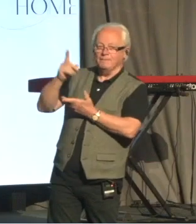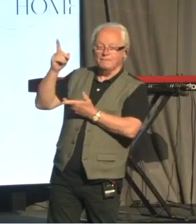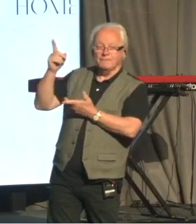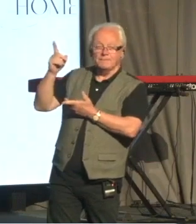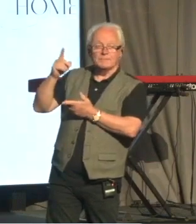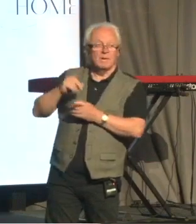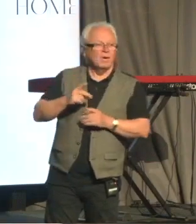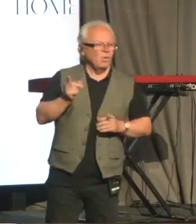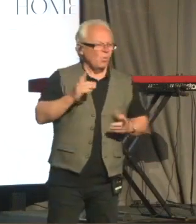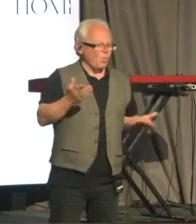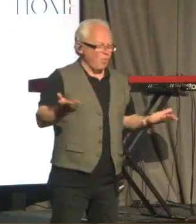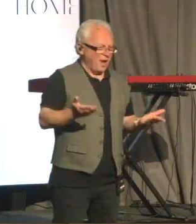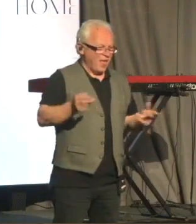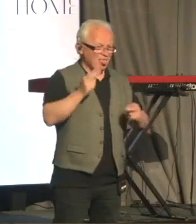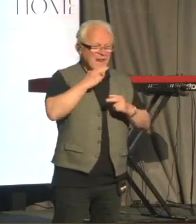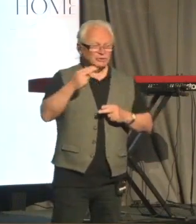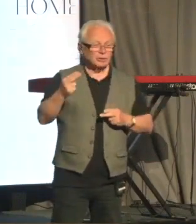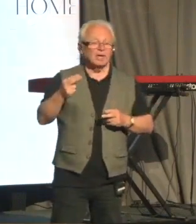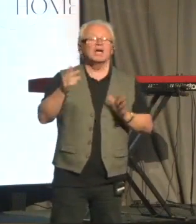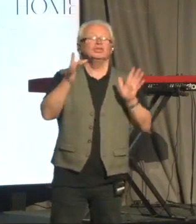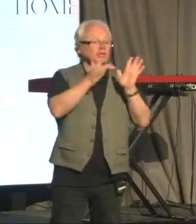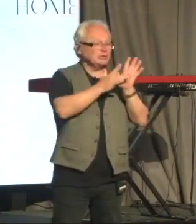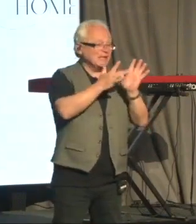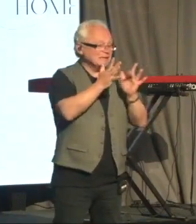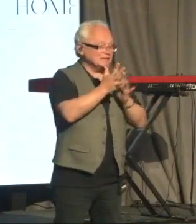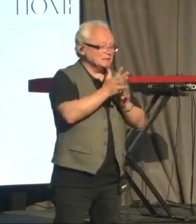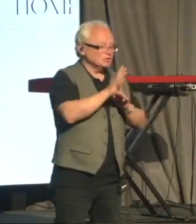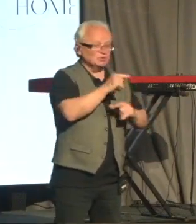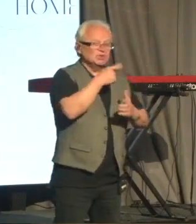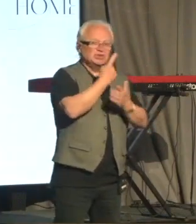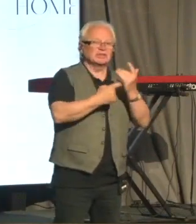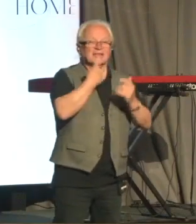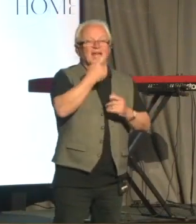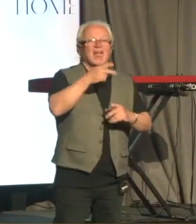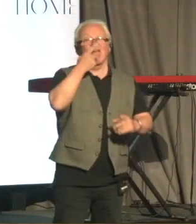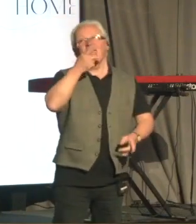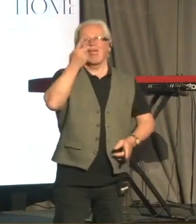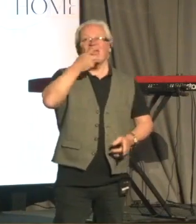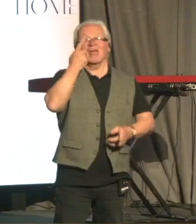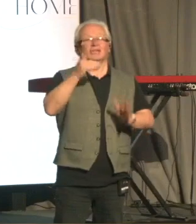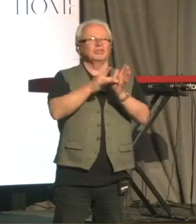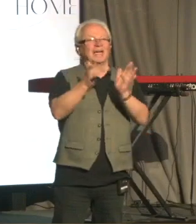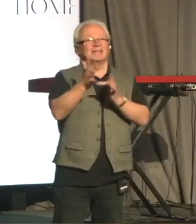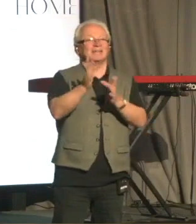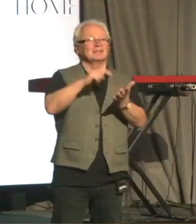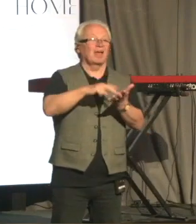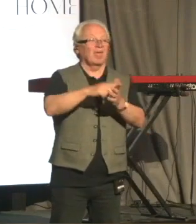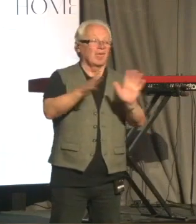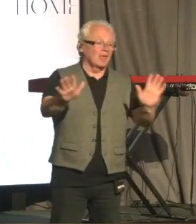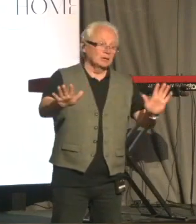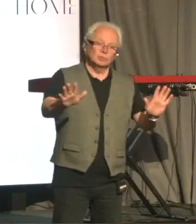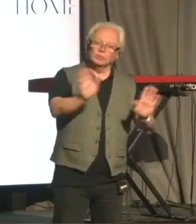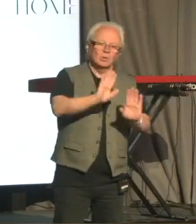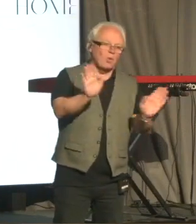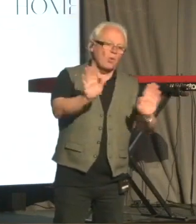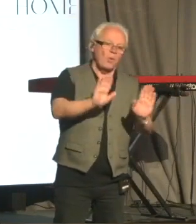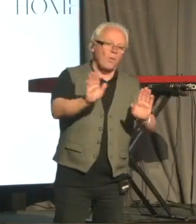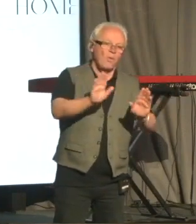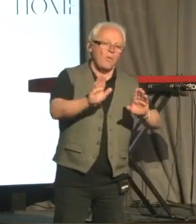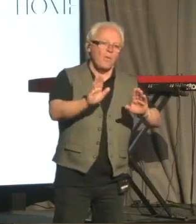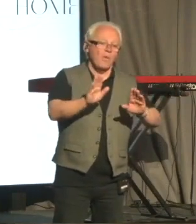You see, the answer is Jesus. I don't say that flippantly this morning. That's not just something that we say in church.